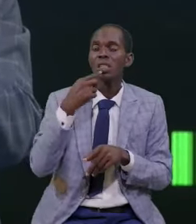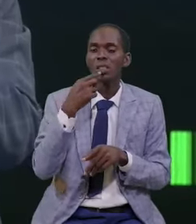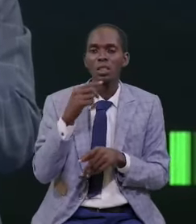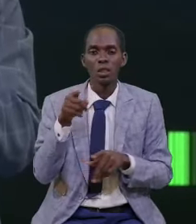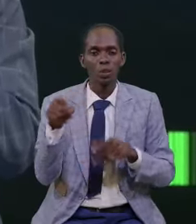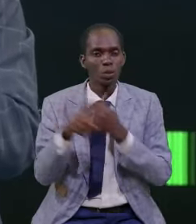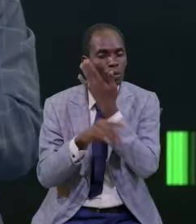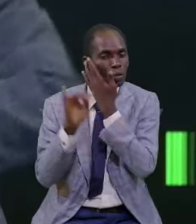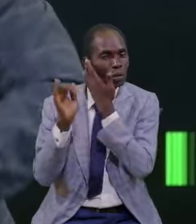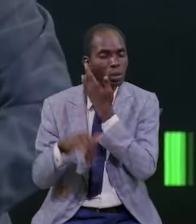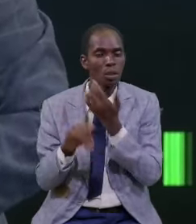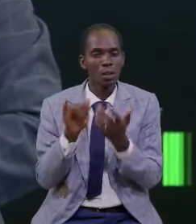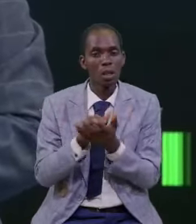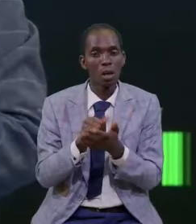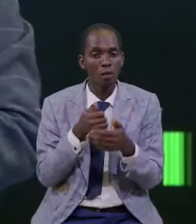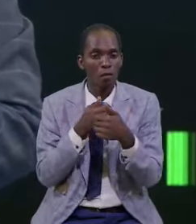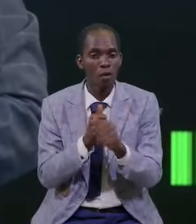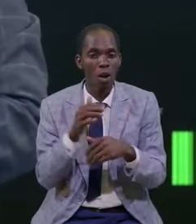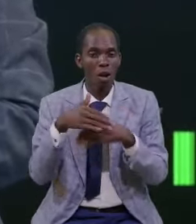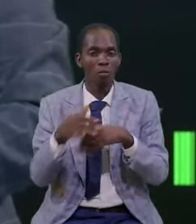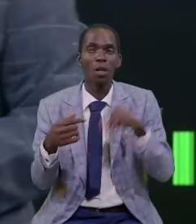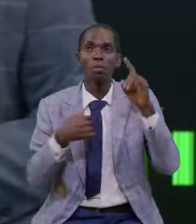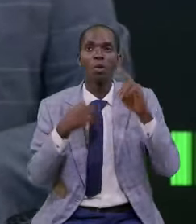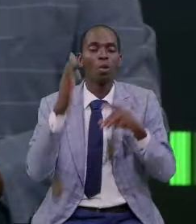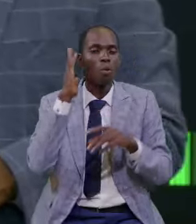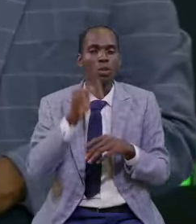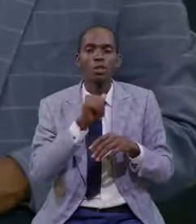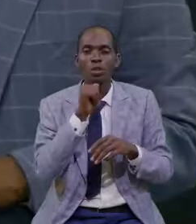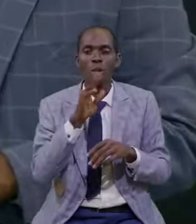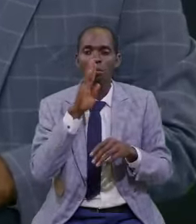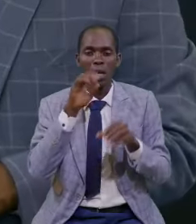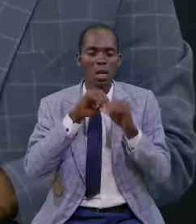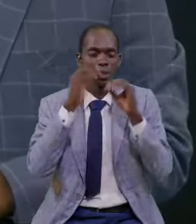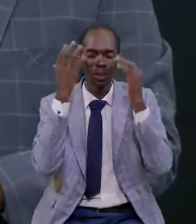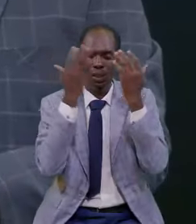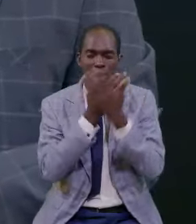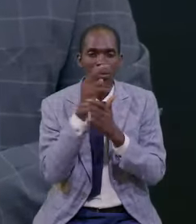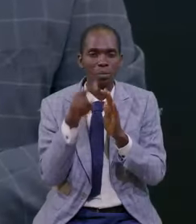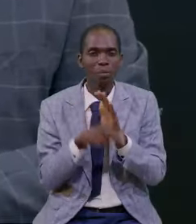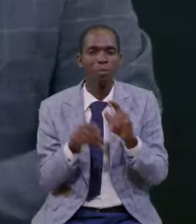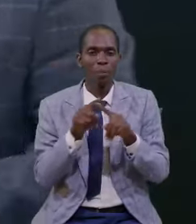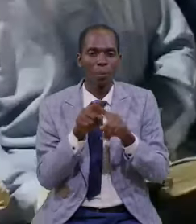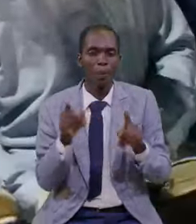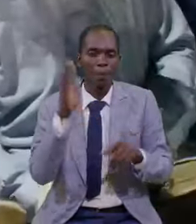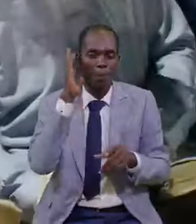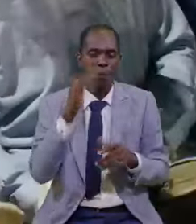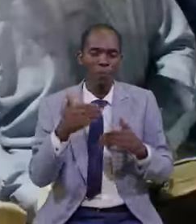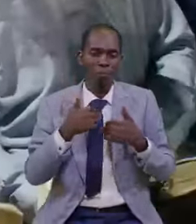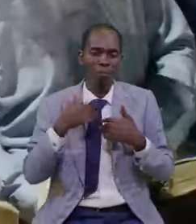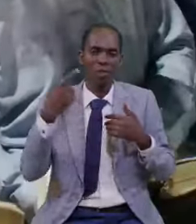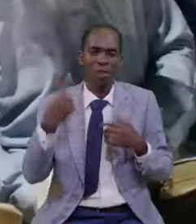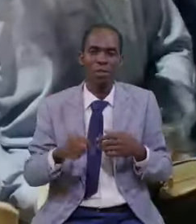not walk in darkness, but shall have the light of life. I